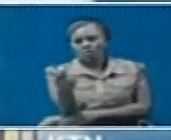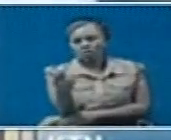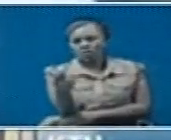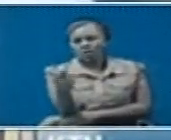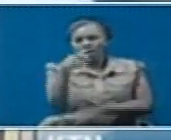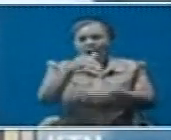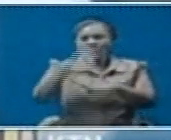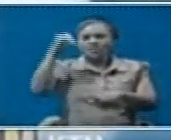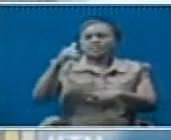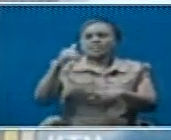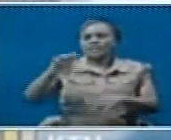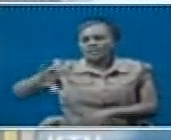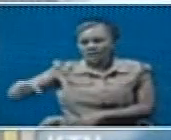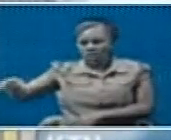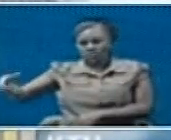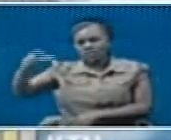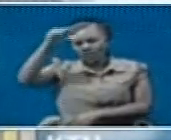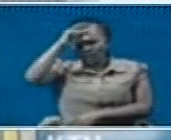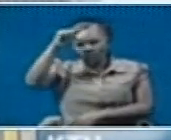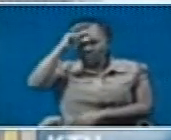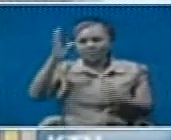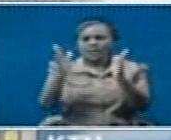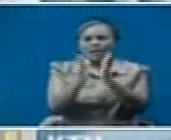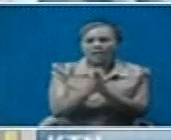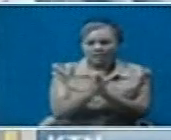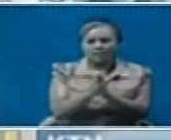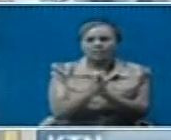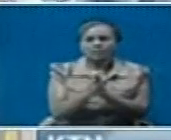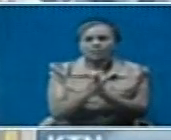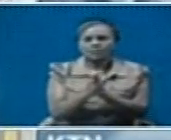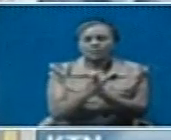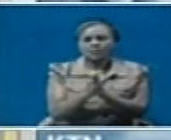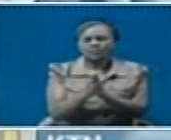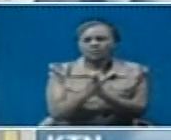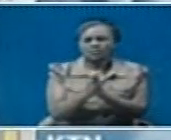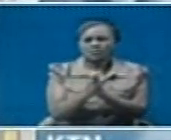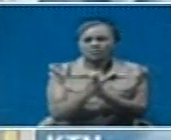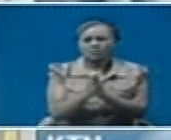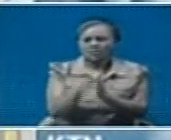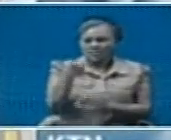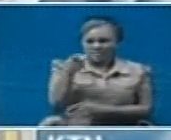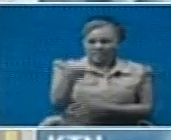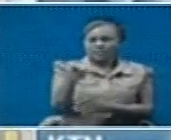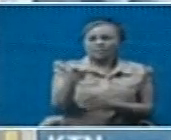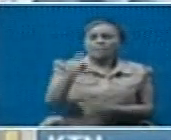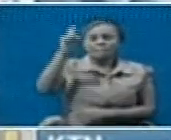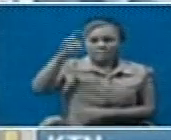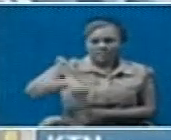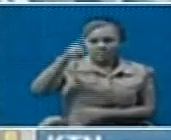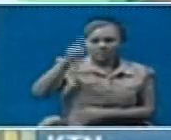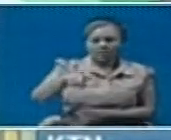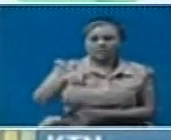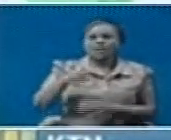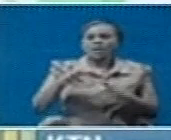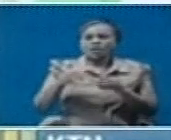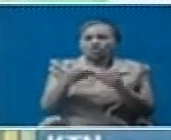And, you know, affecting the county government and the way they run the hospital. So that really has to be